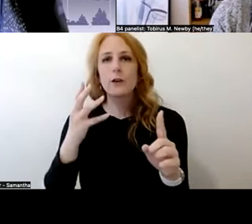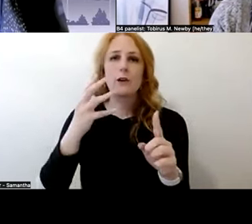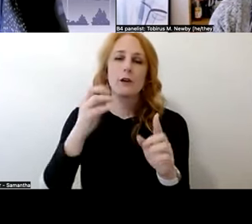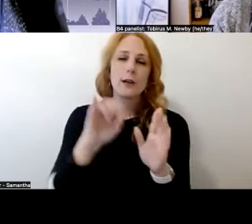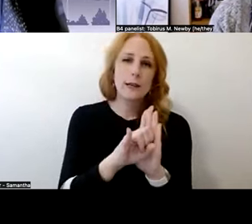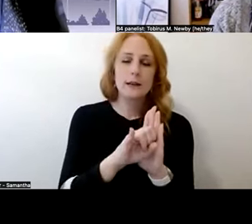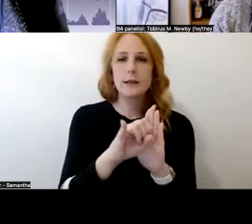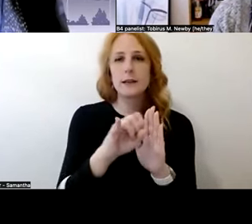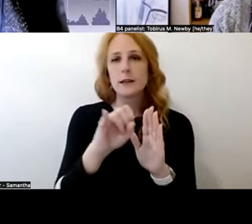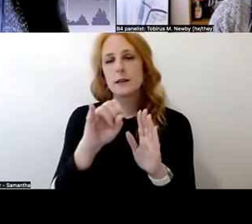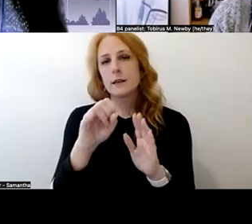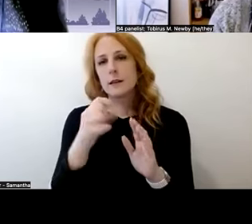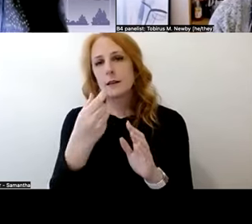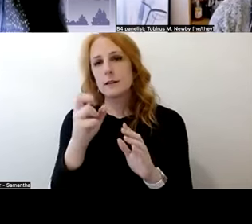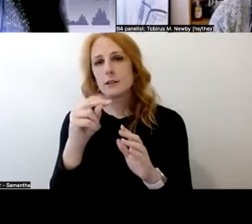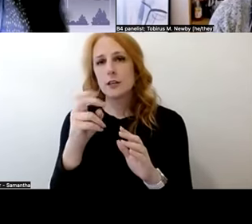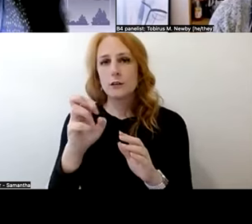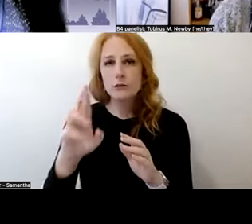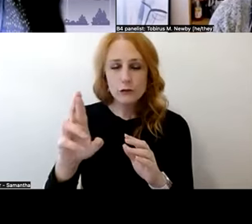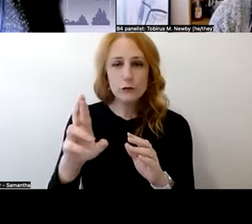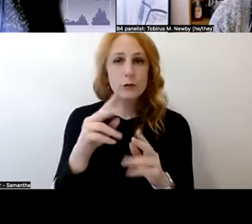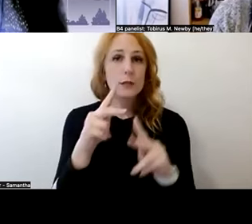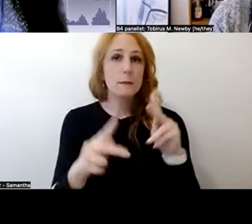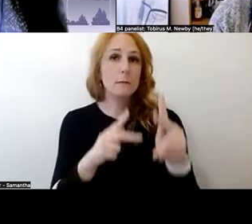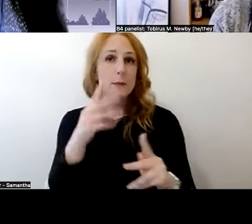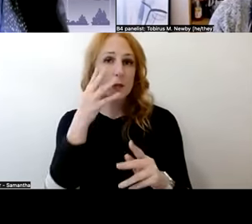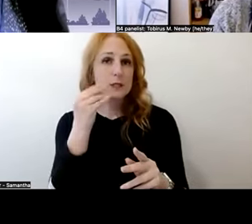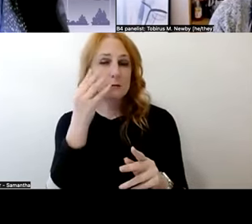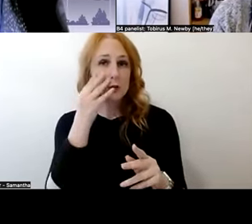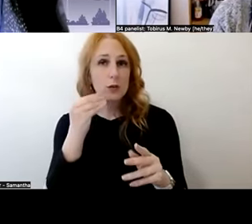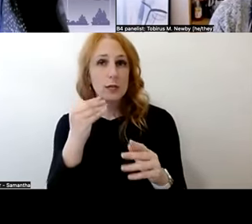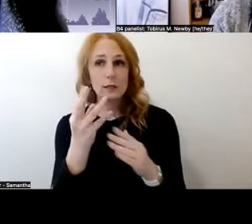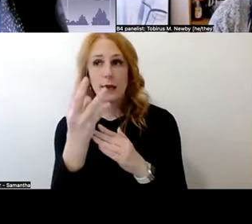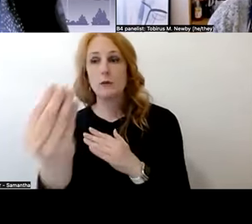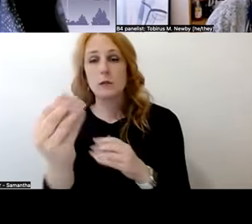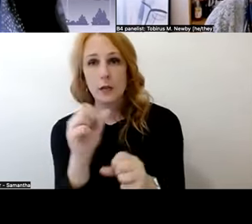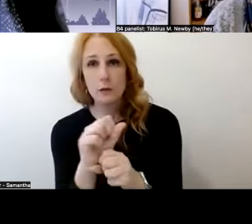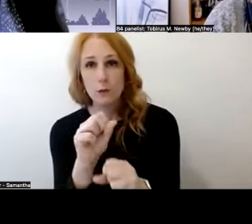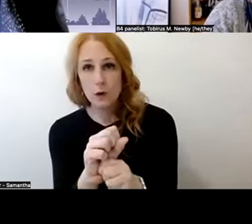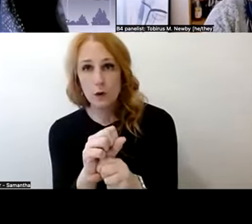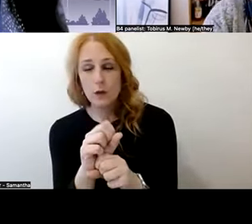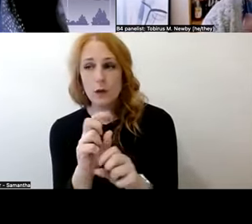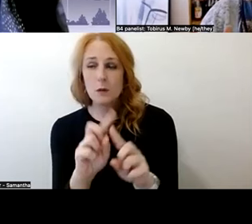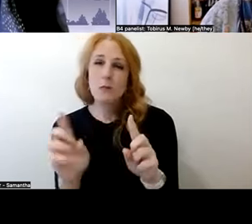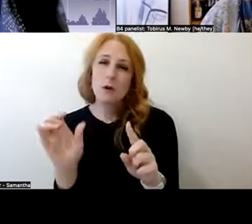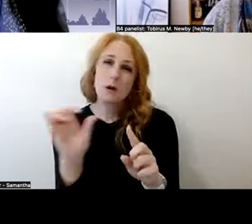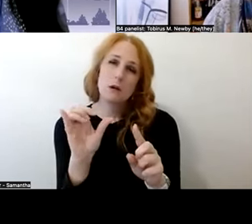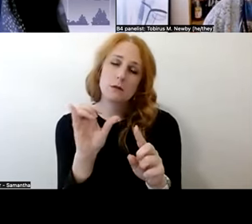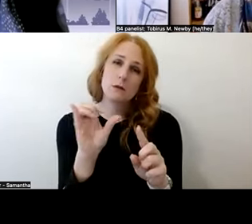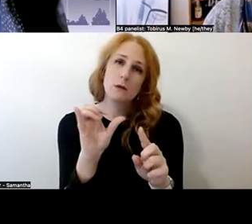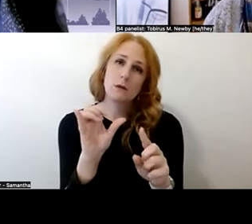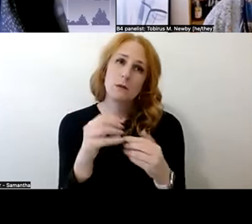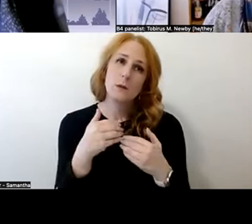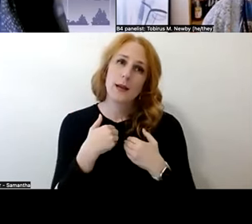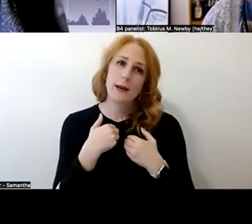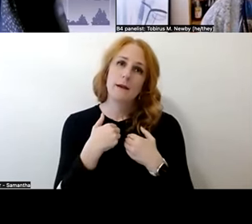that folks experience not only outside of work, but at work because we carry ourselves in all of these spaces, of